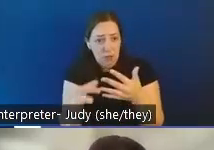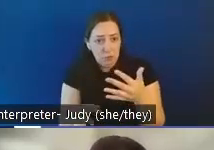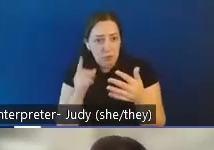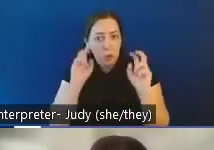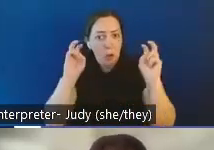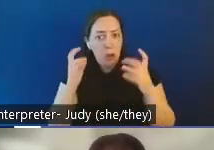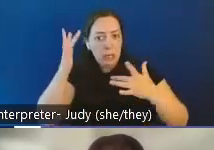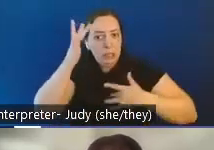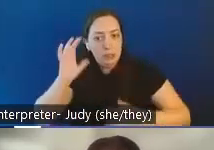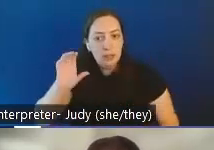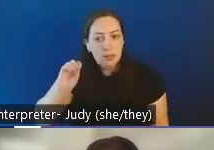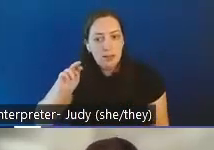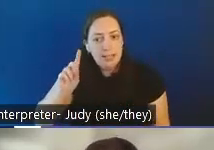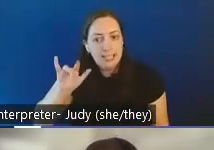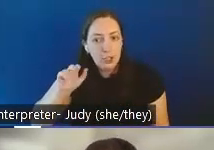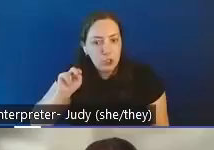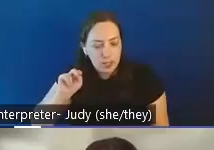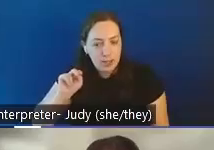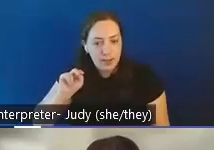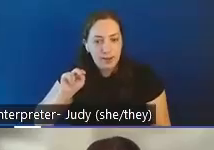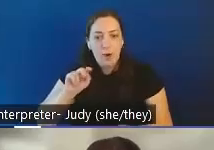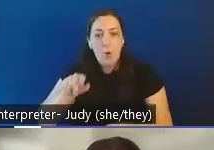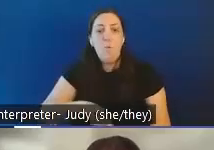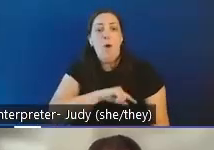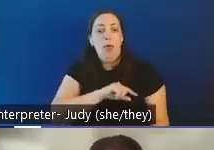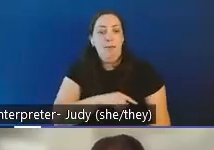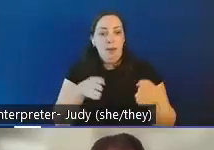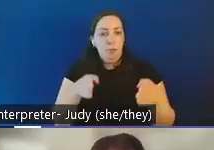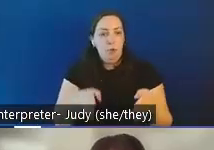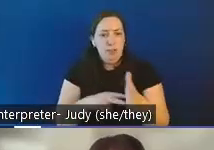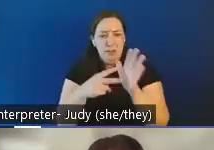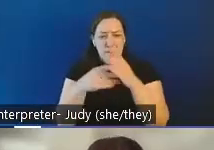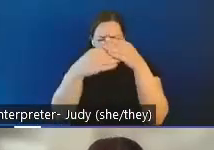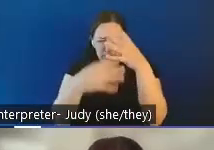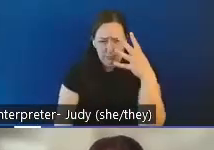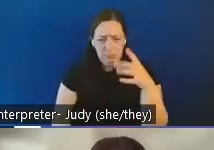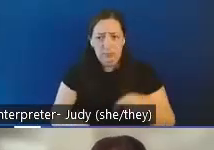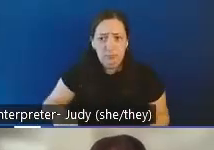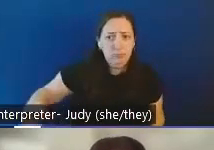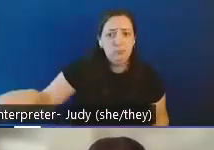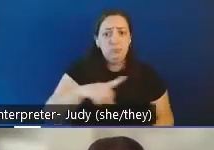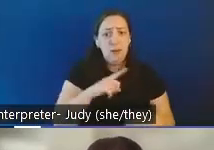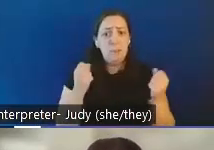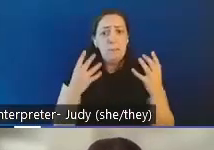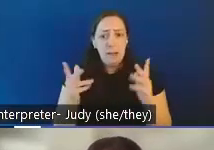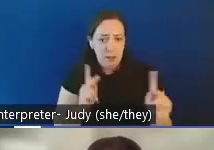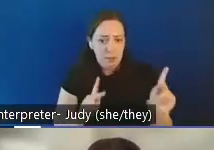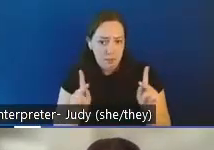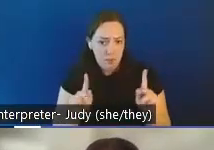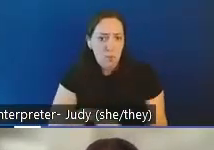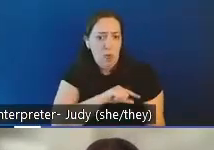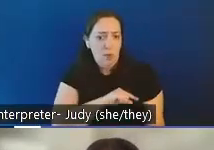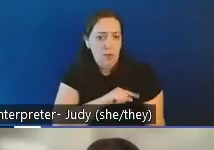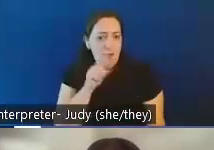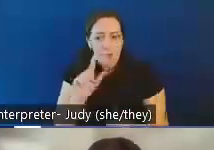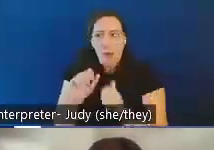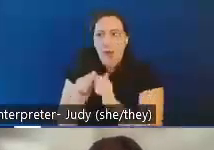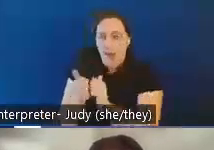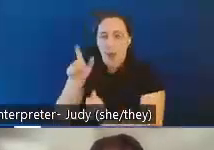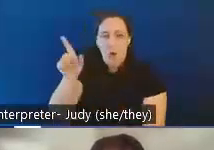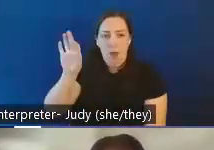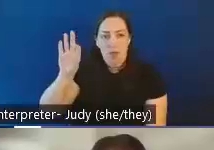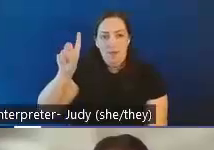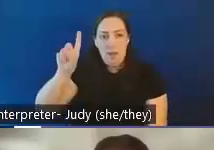risk condition, as it's called, that would make someone eligible for the way that these vaccines have been licensed by the